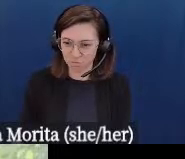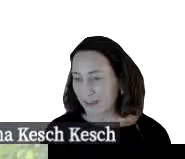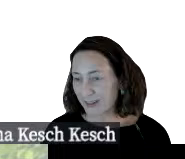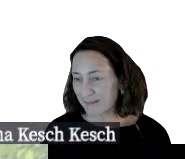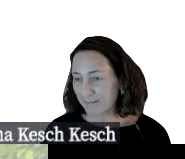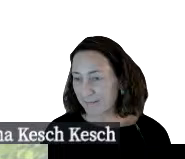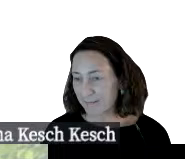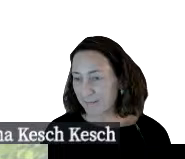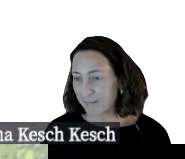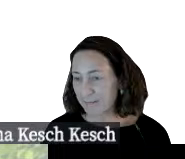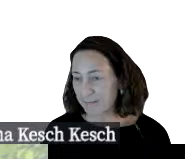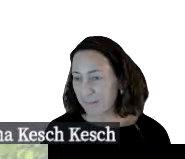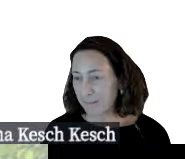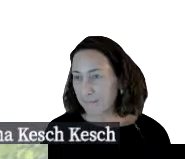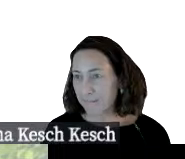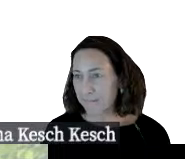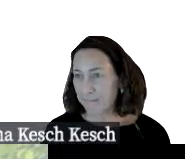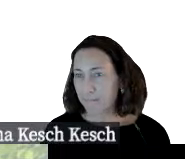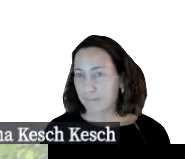Definitely.